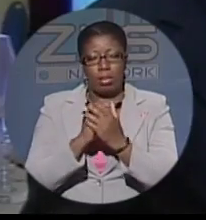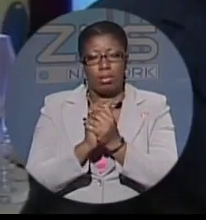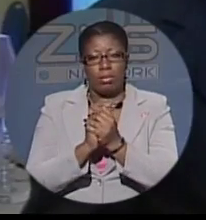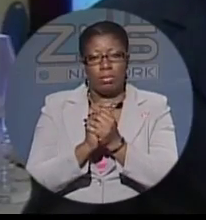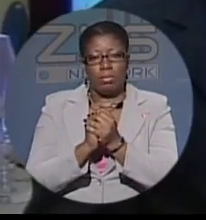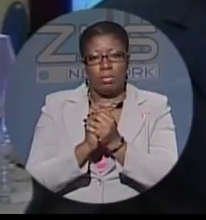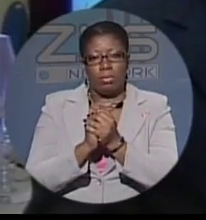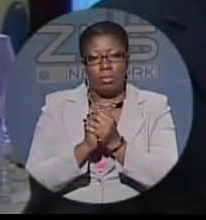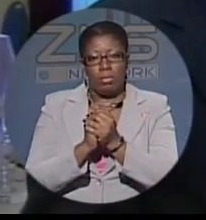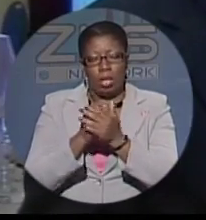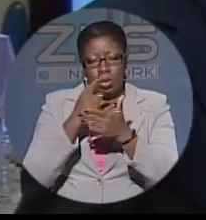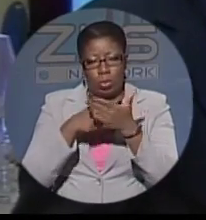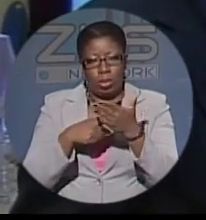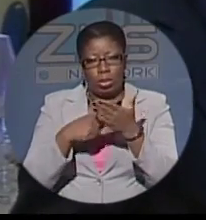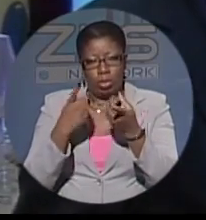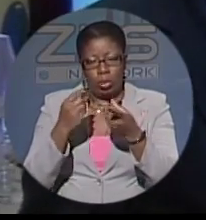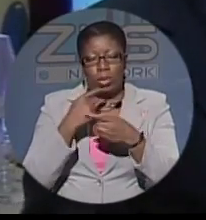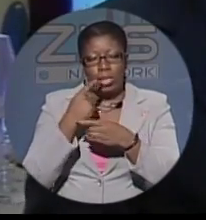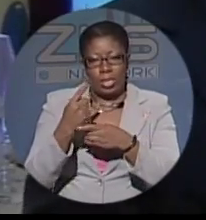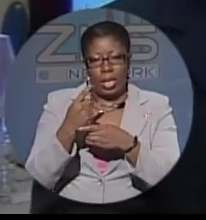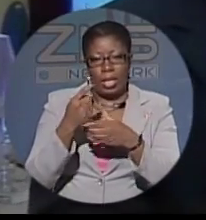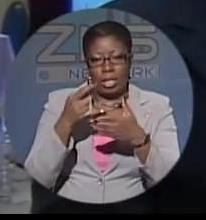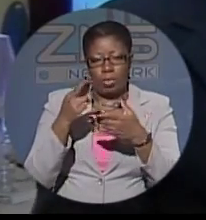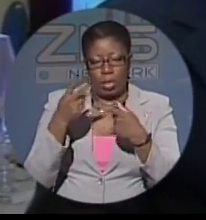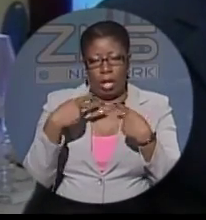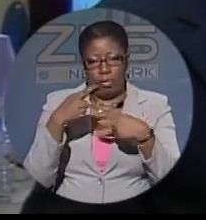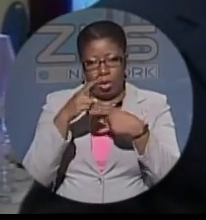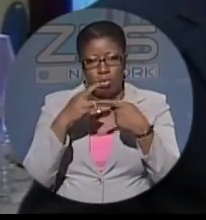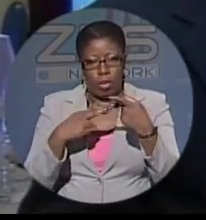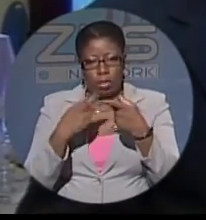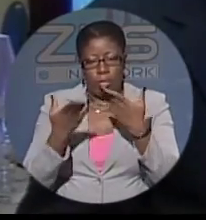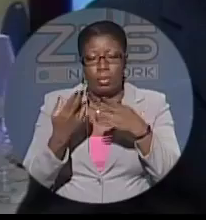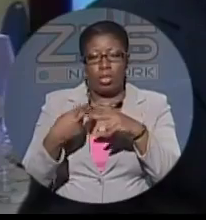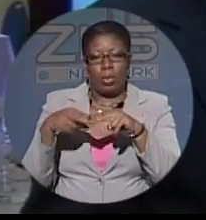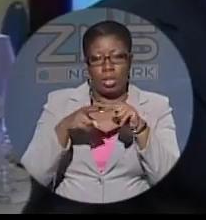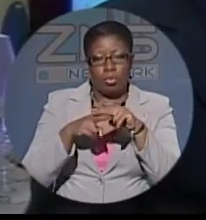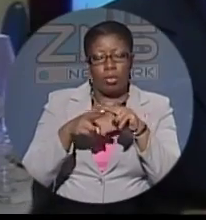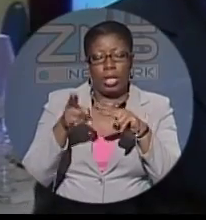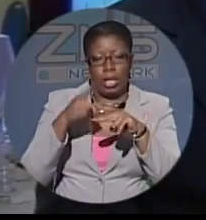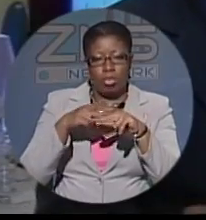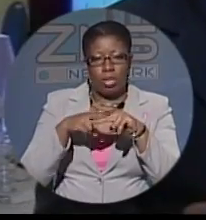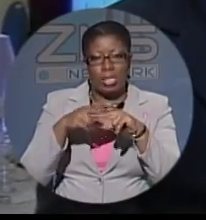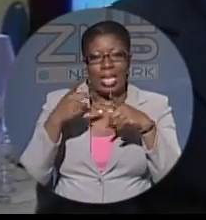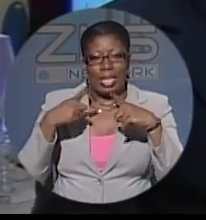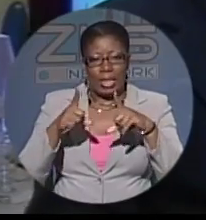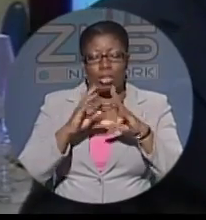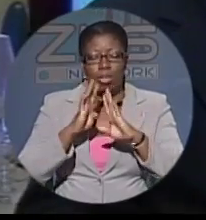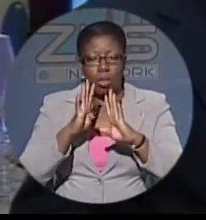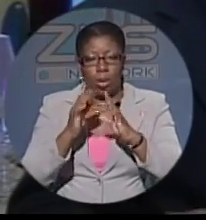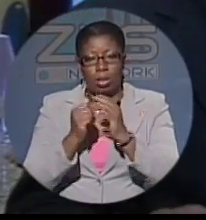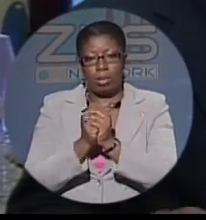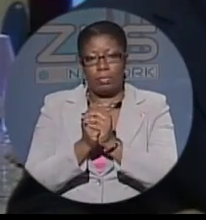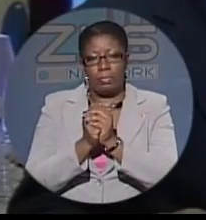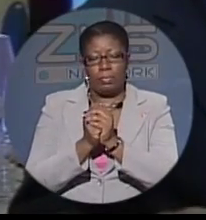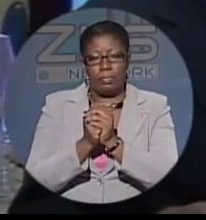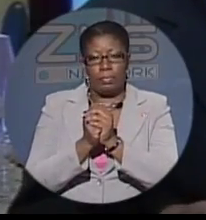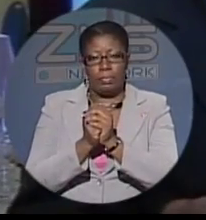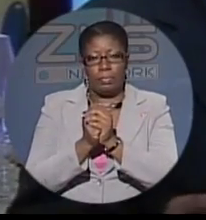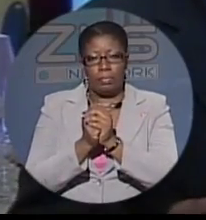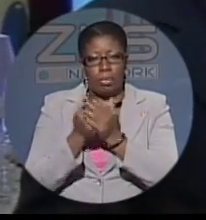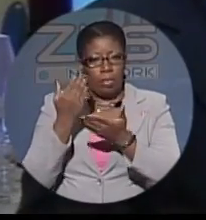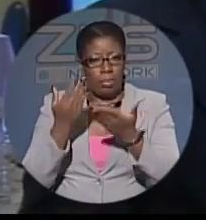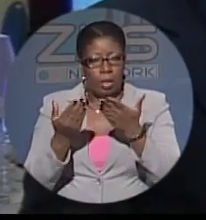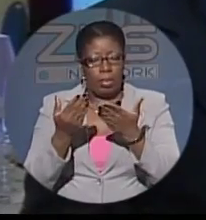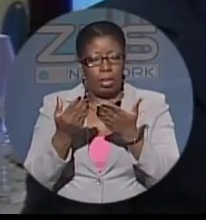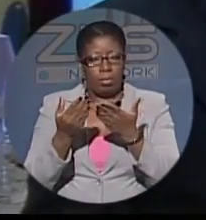know, a rate increase is being sought, let's talk. Mm-hmm. The public called upon to say, we have